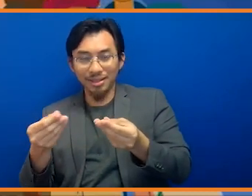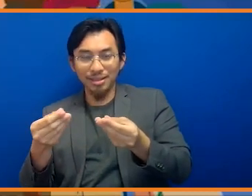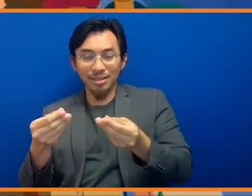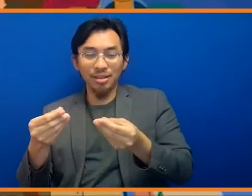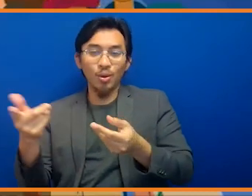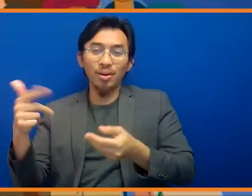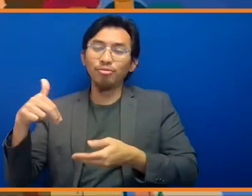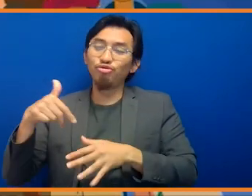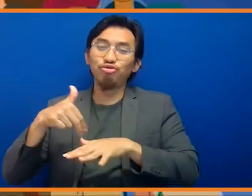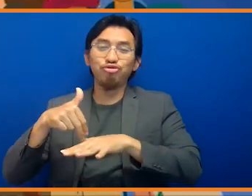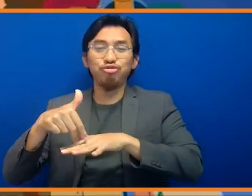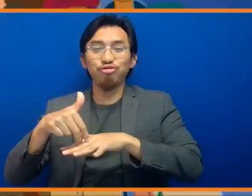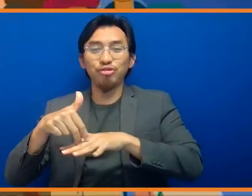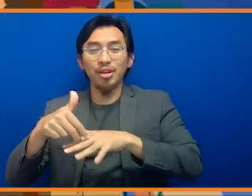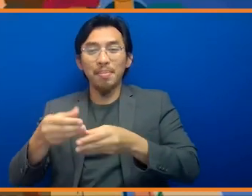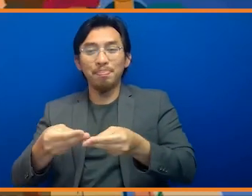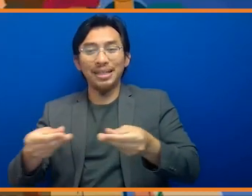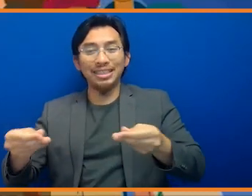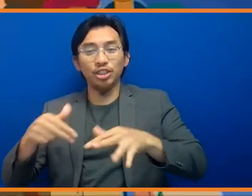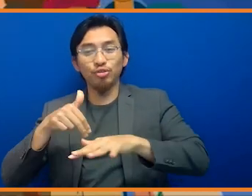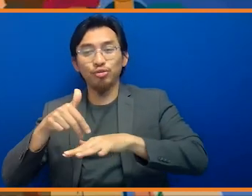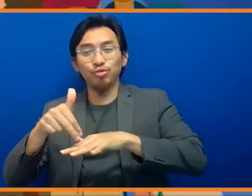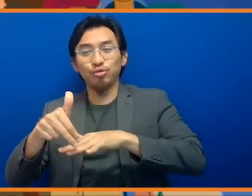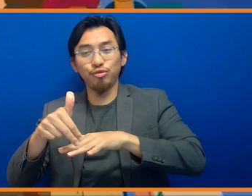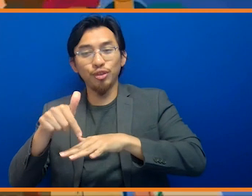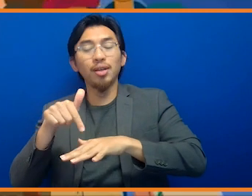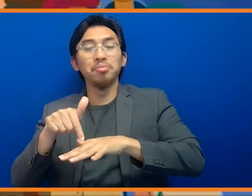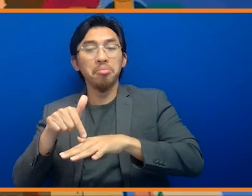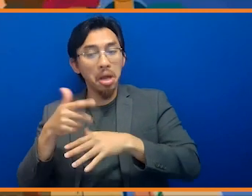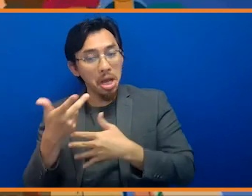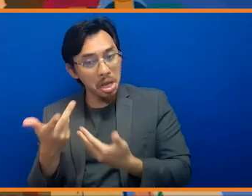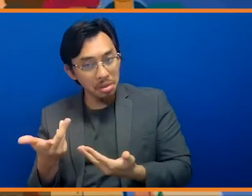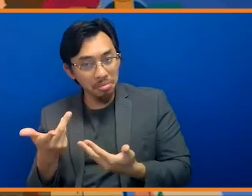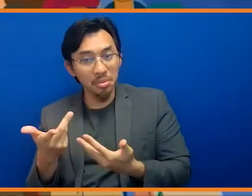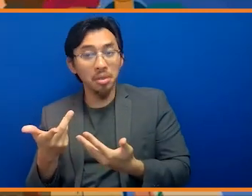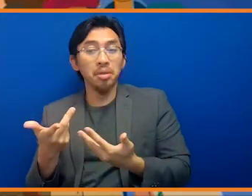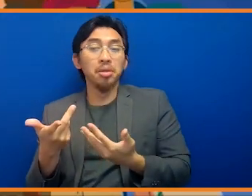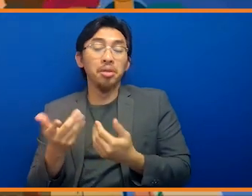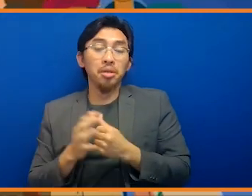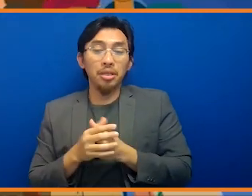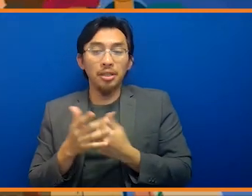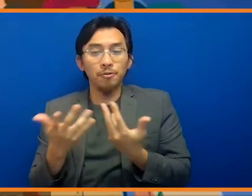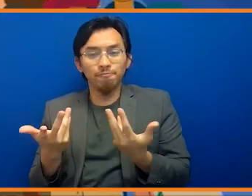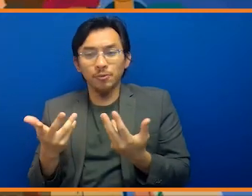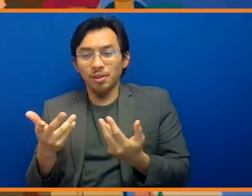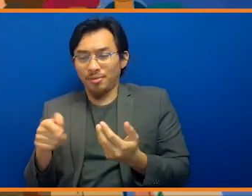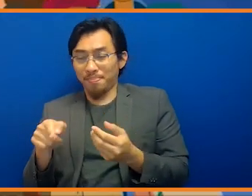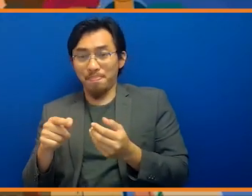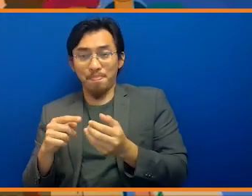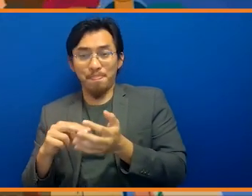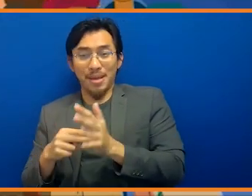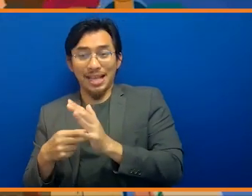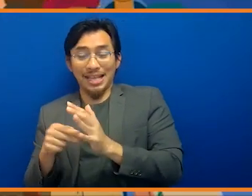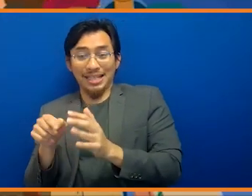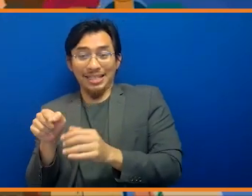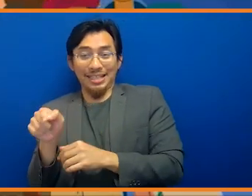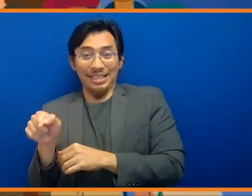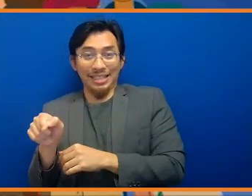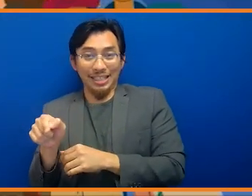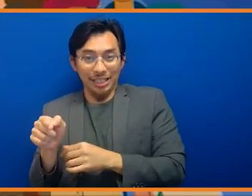beach. That in that sense is much easier for them to accept that, oh, this is meaning of this